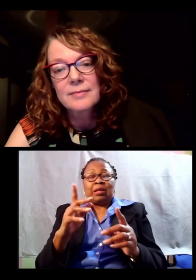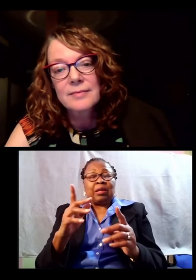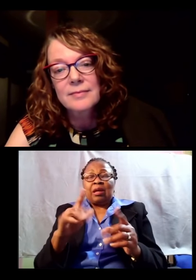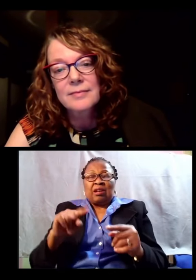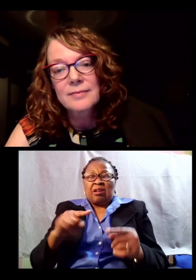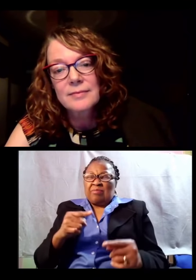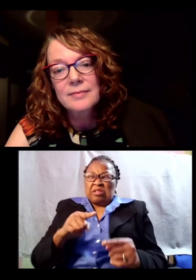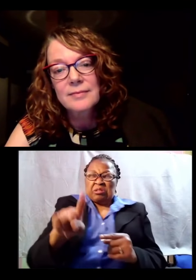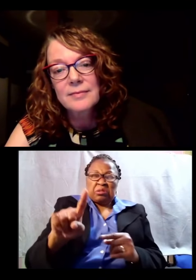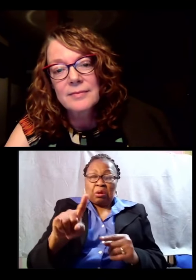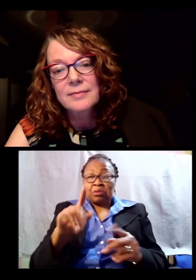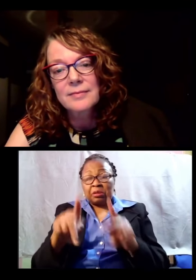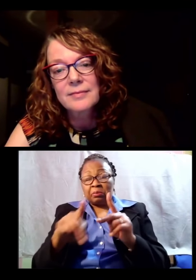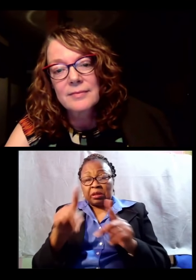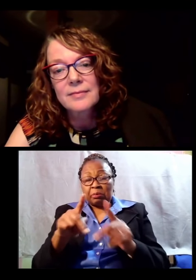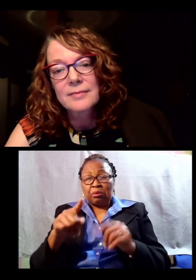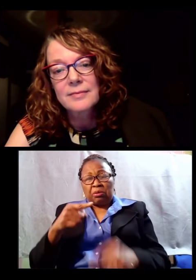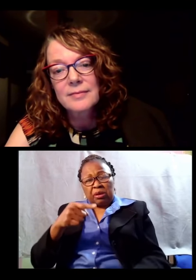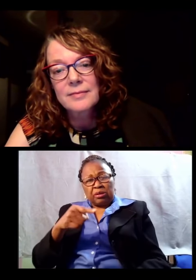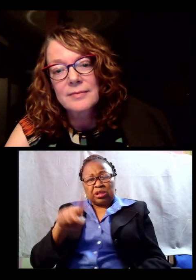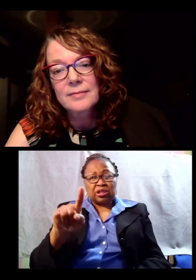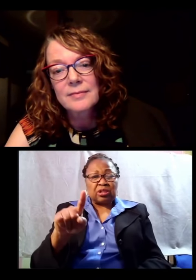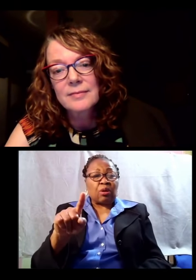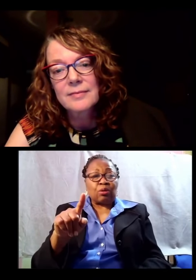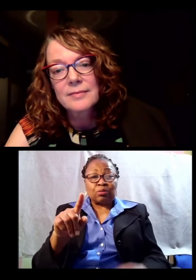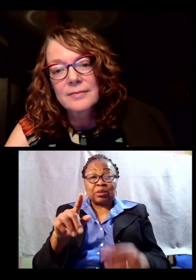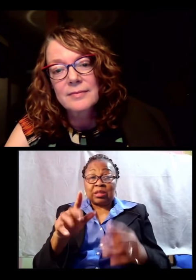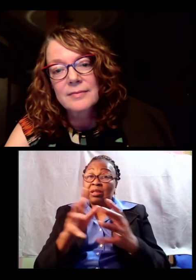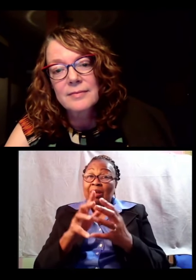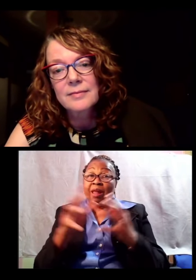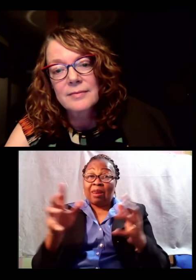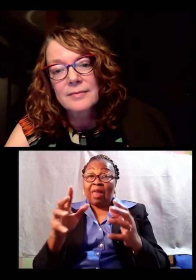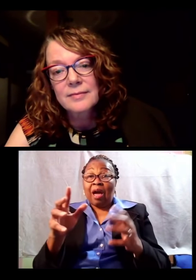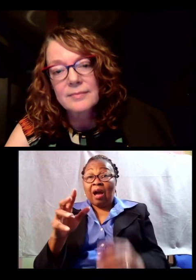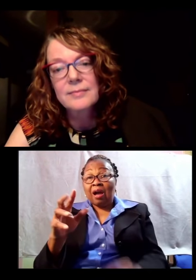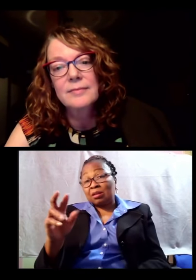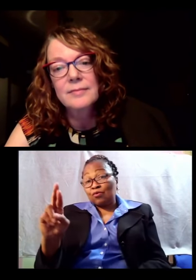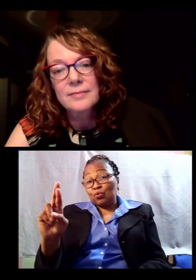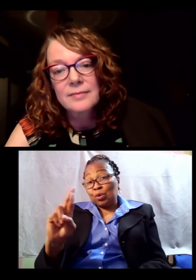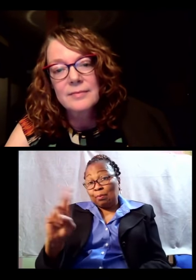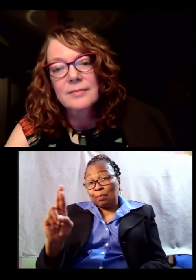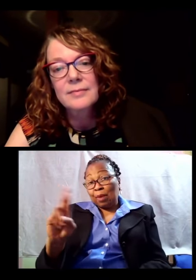And they're insulting a lot of, in fact, Republican heads of states,